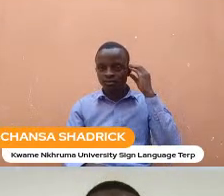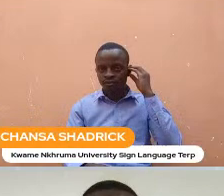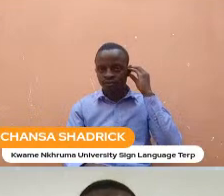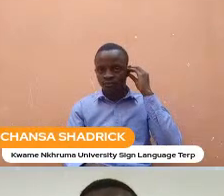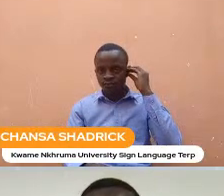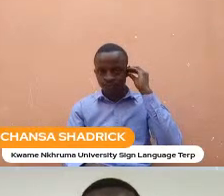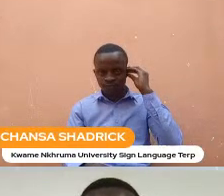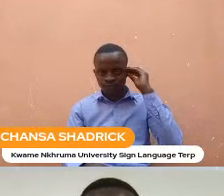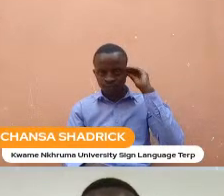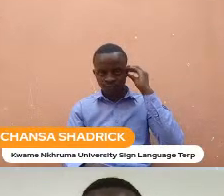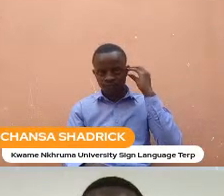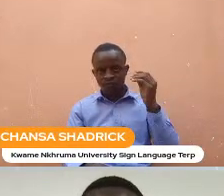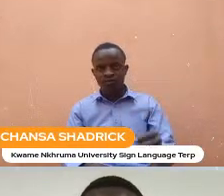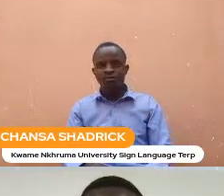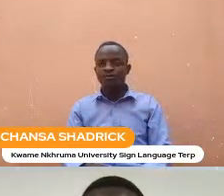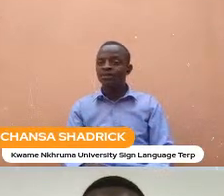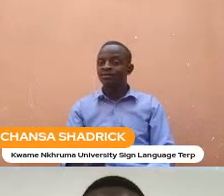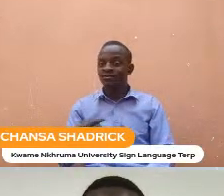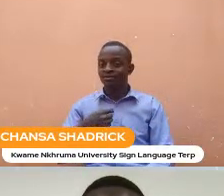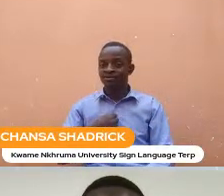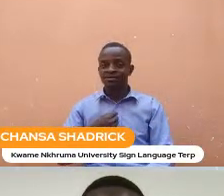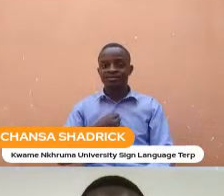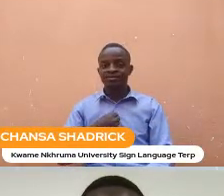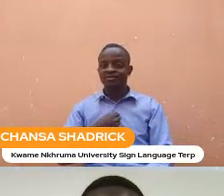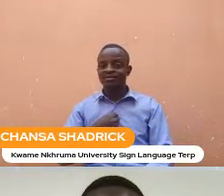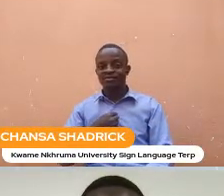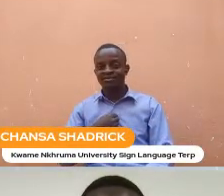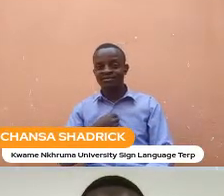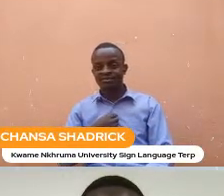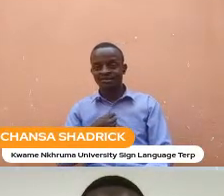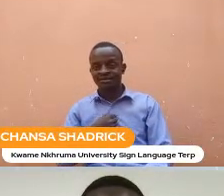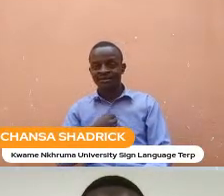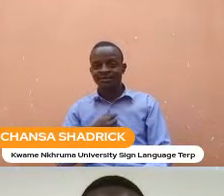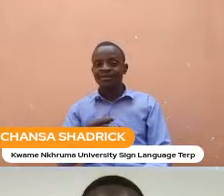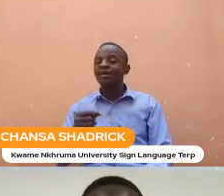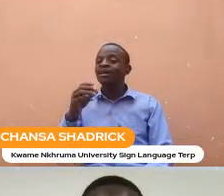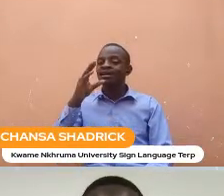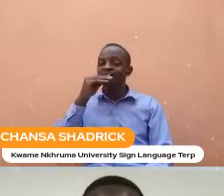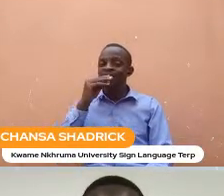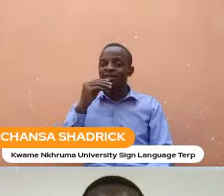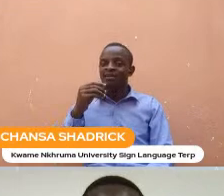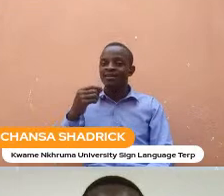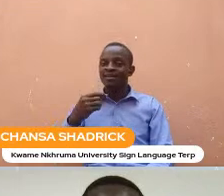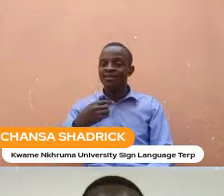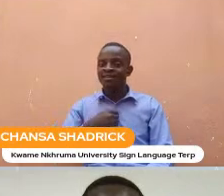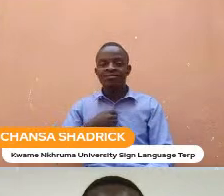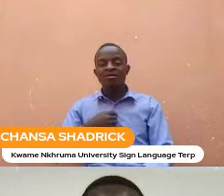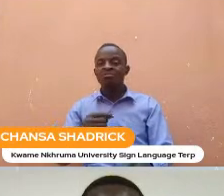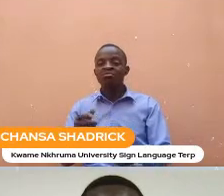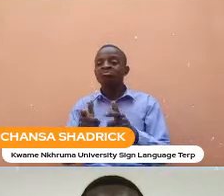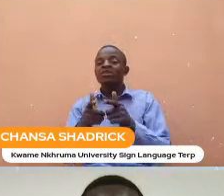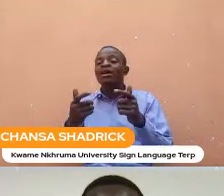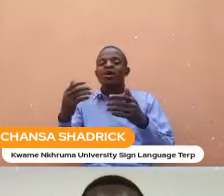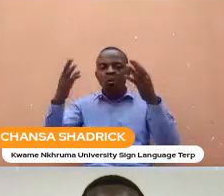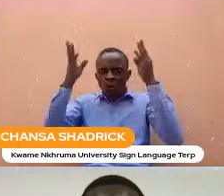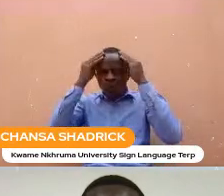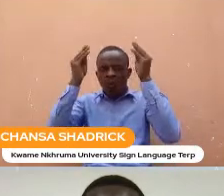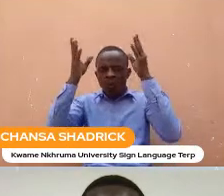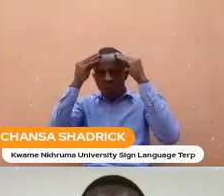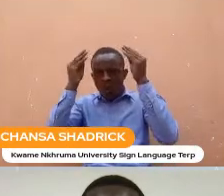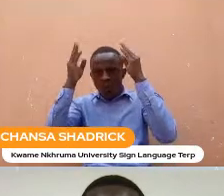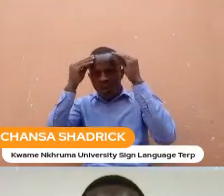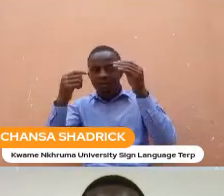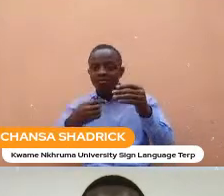Okay. So for me, to begin with, I'm very big on information. I am big on sexual information. I am big on